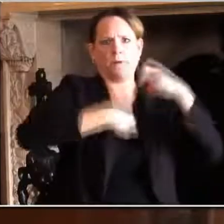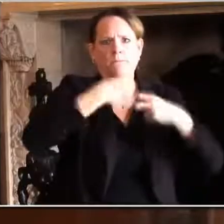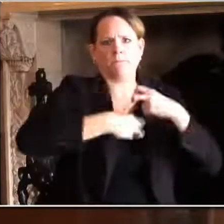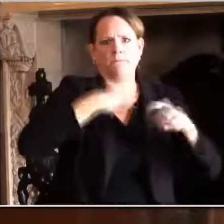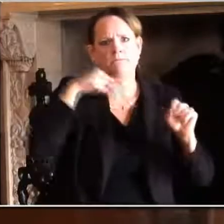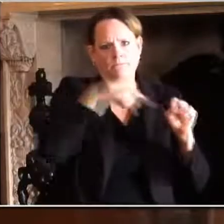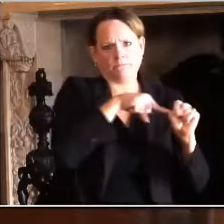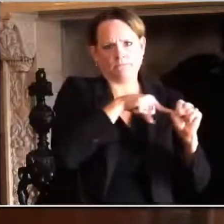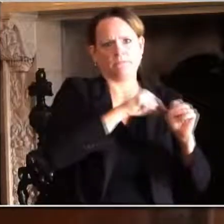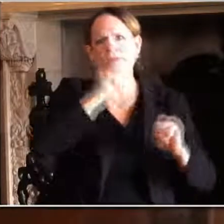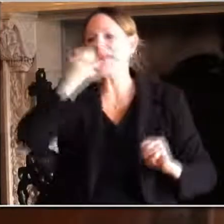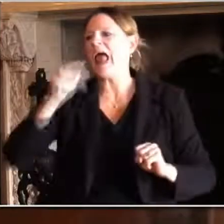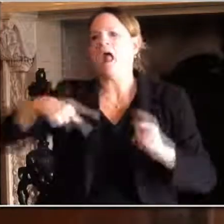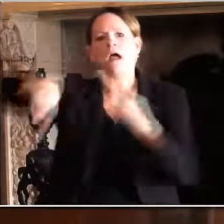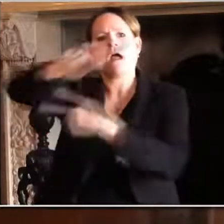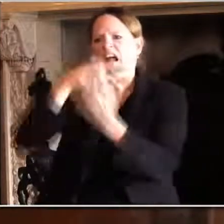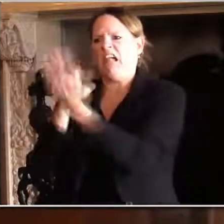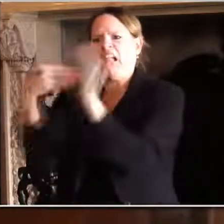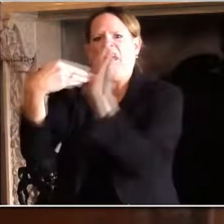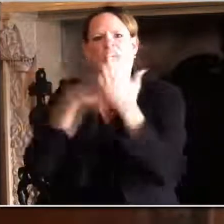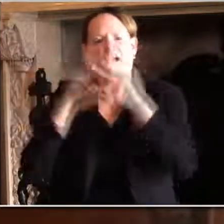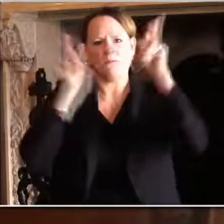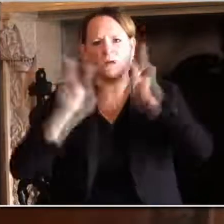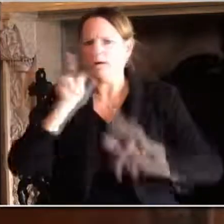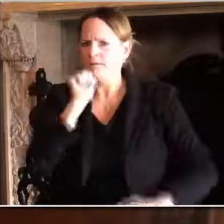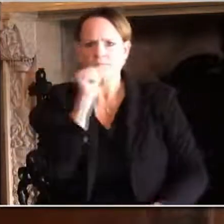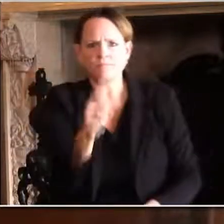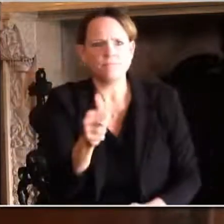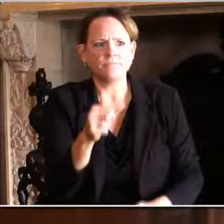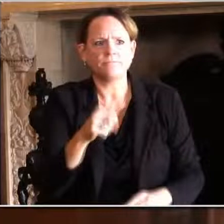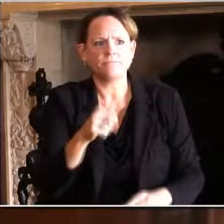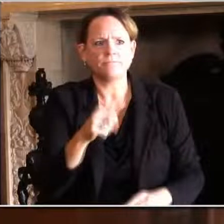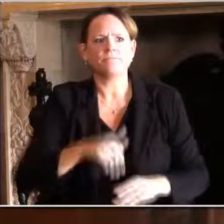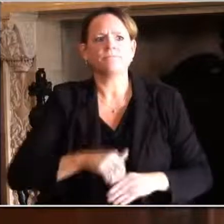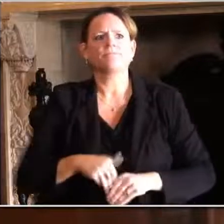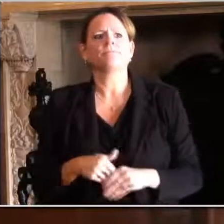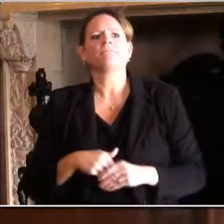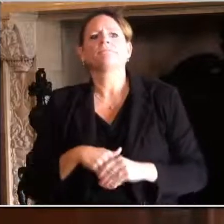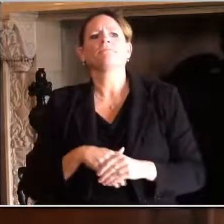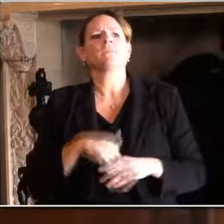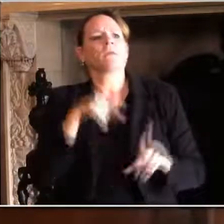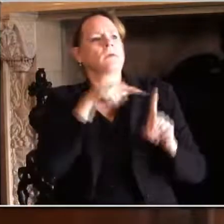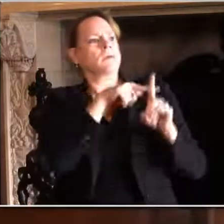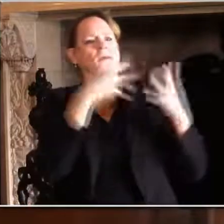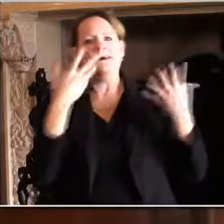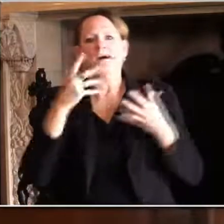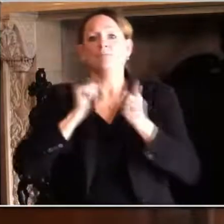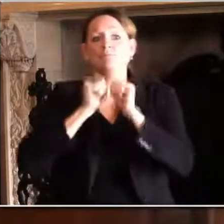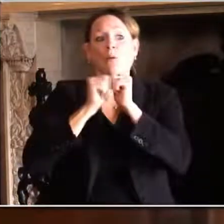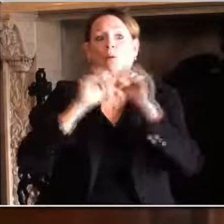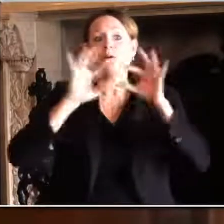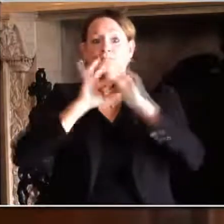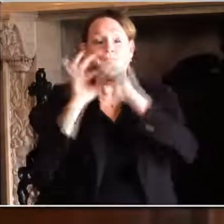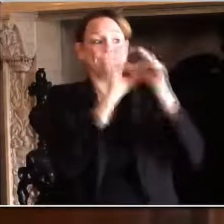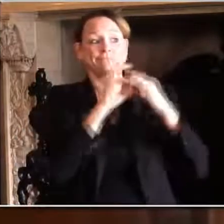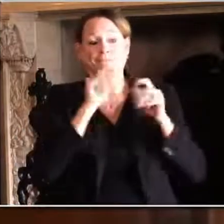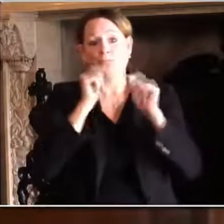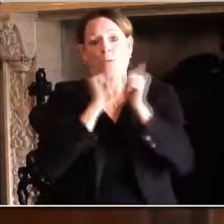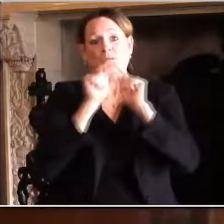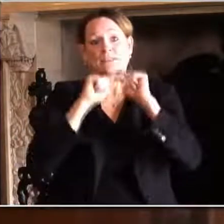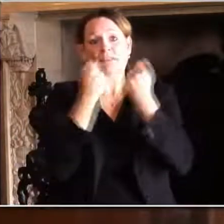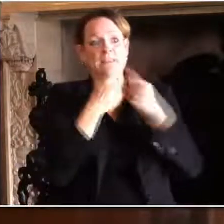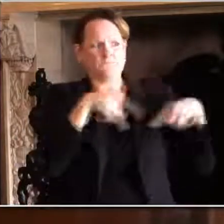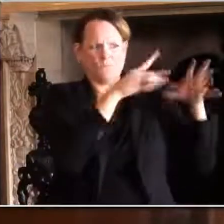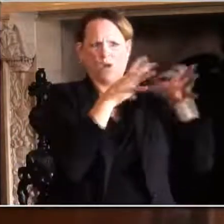is a team sport, and it is on all of us together to ensure that these efforts are